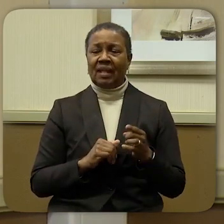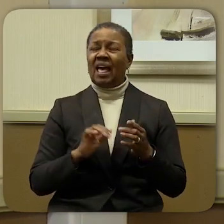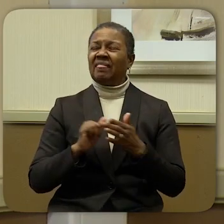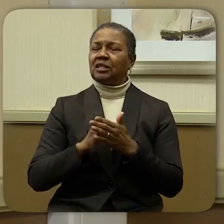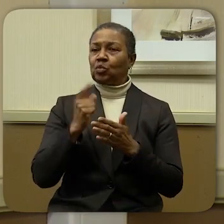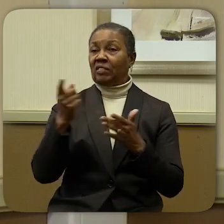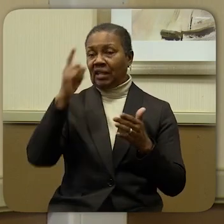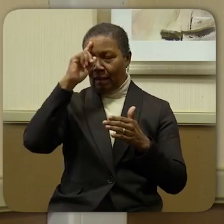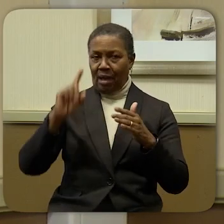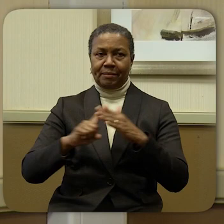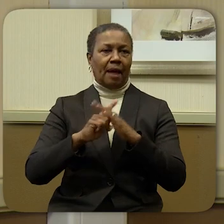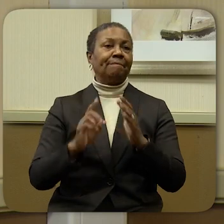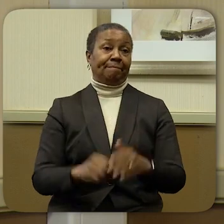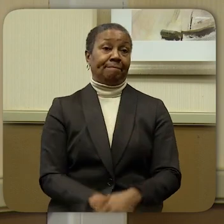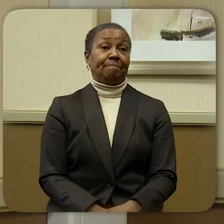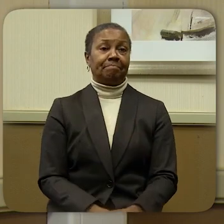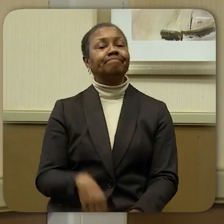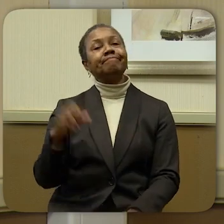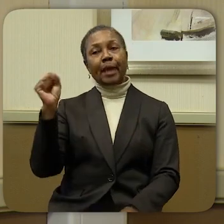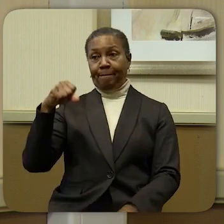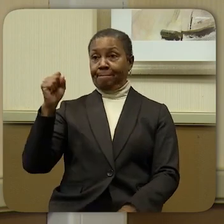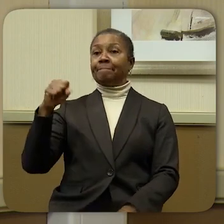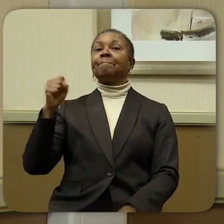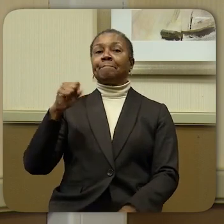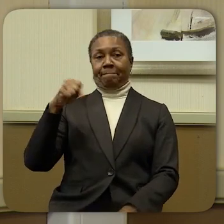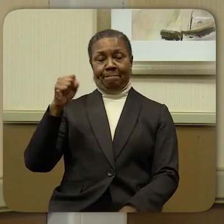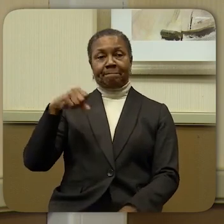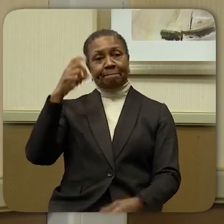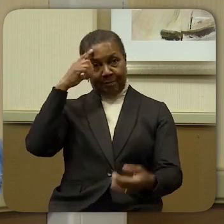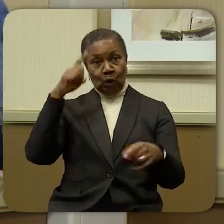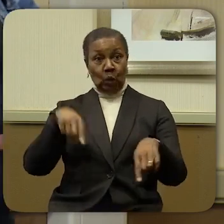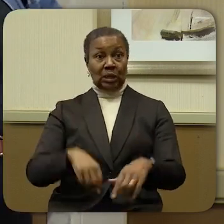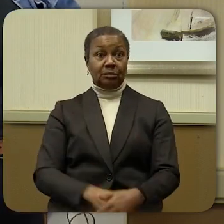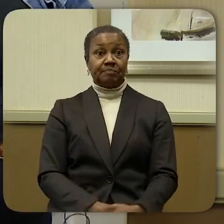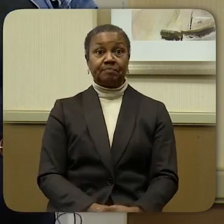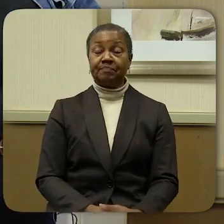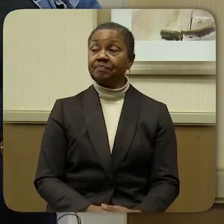That's just one thing that popped to my mind. Yeah, totally.